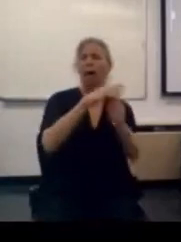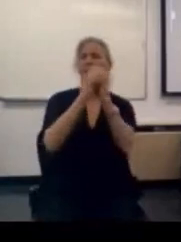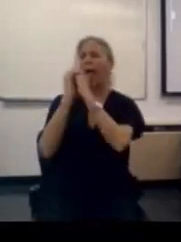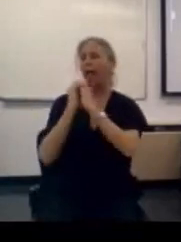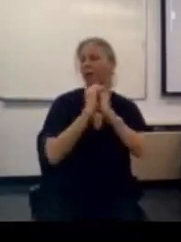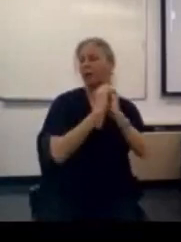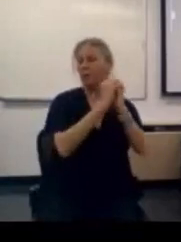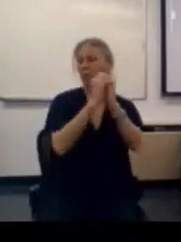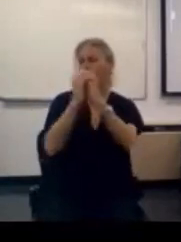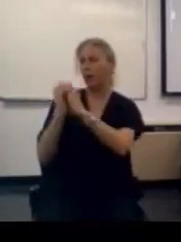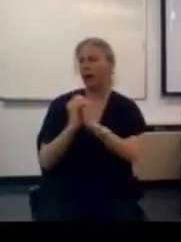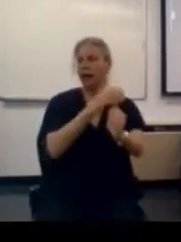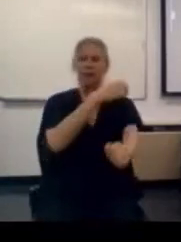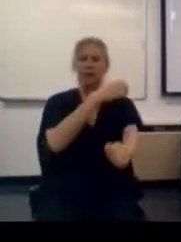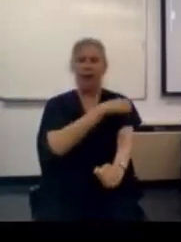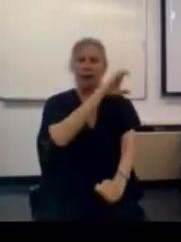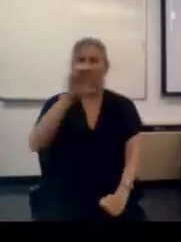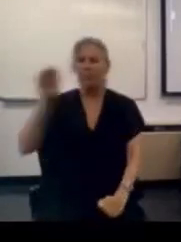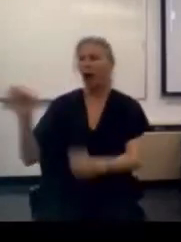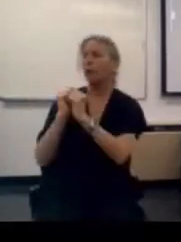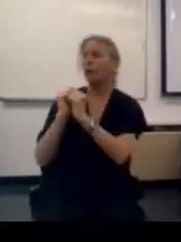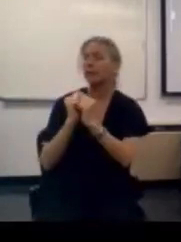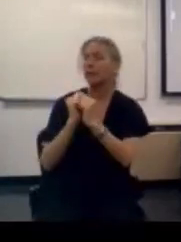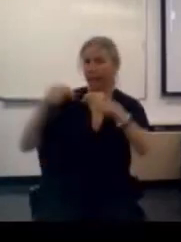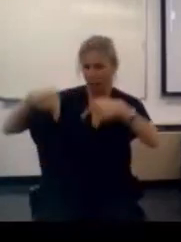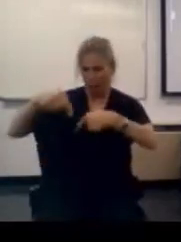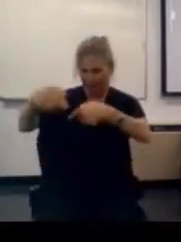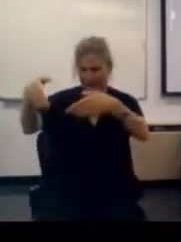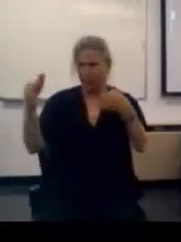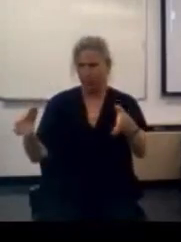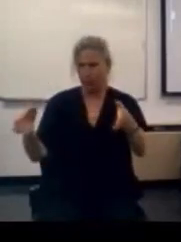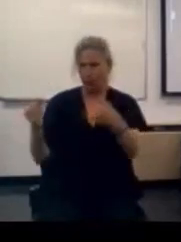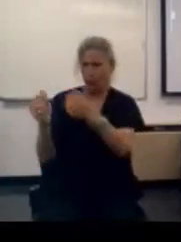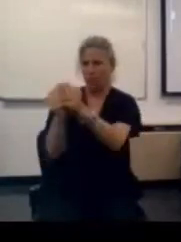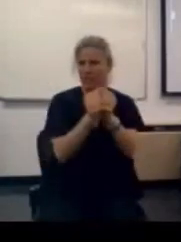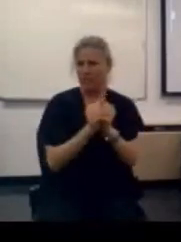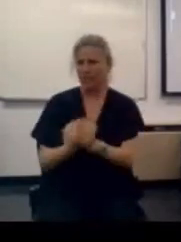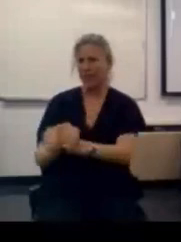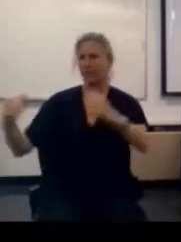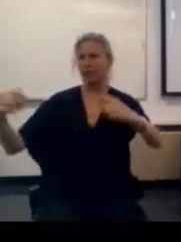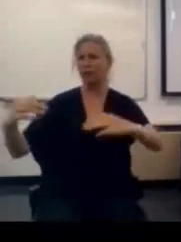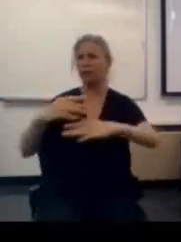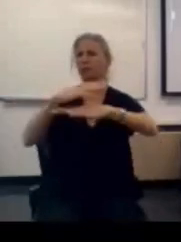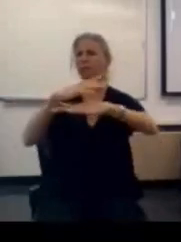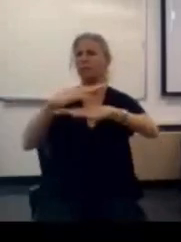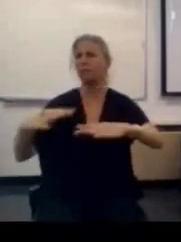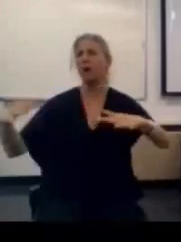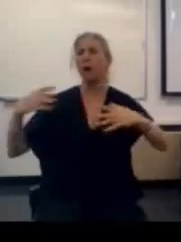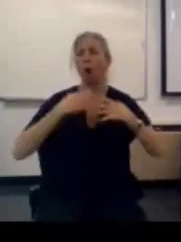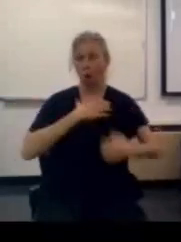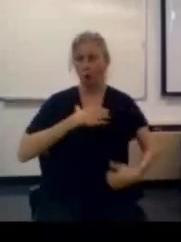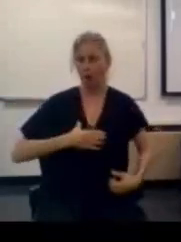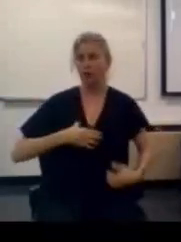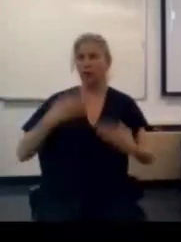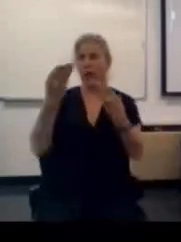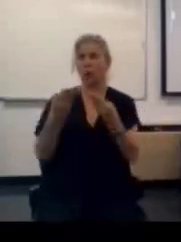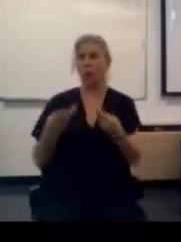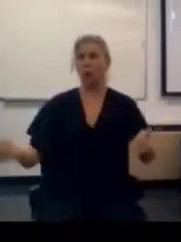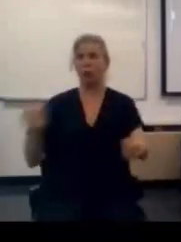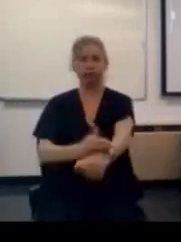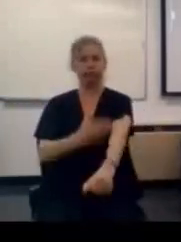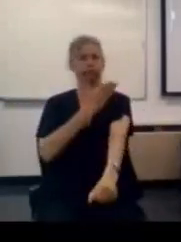and or healing prayers and our healing power that is in this room today, wishing